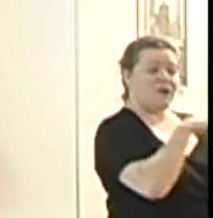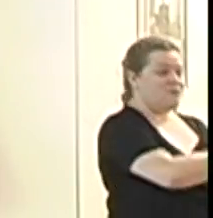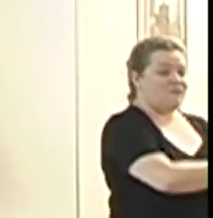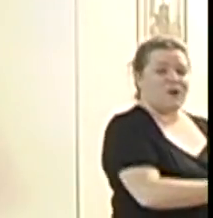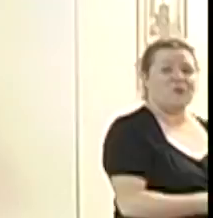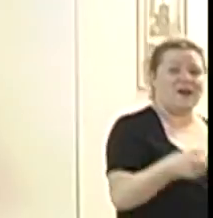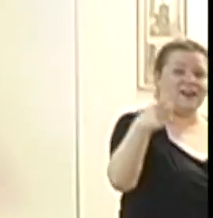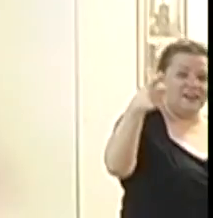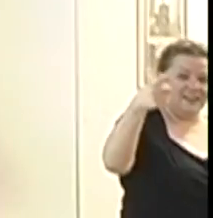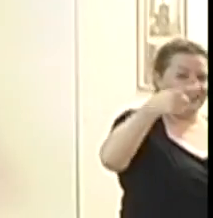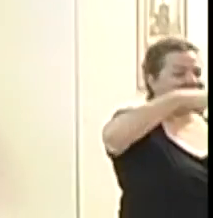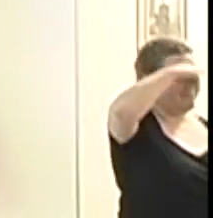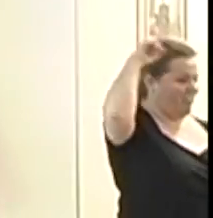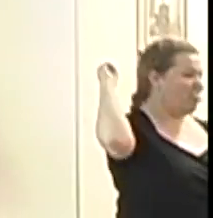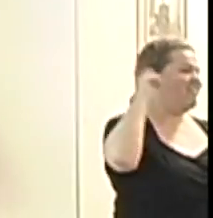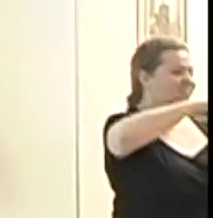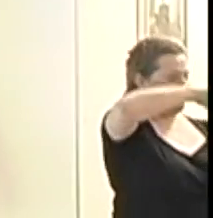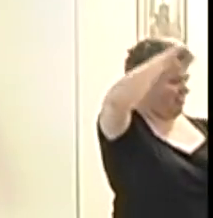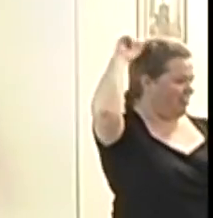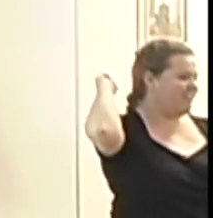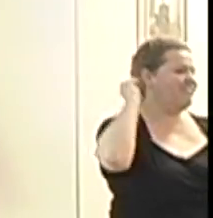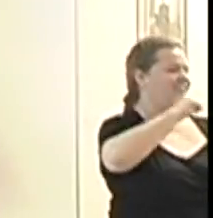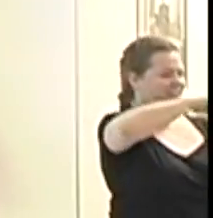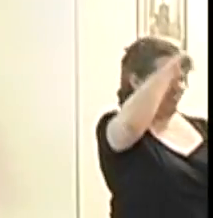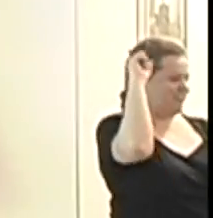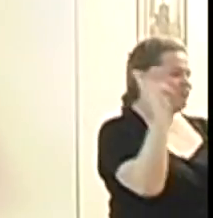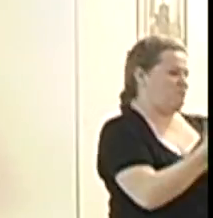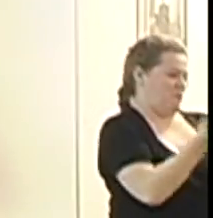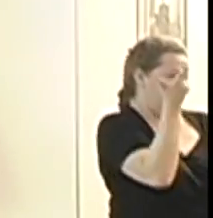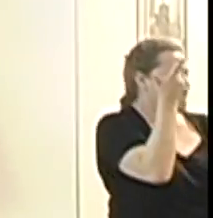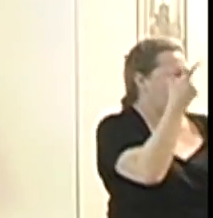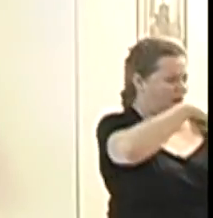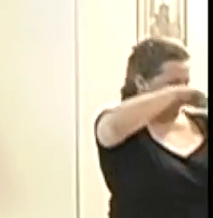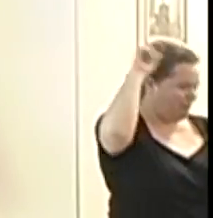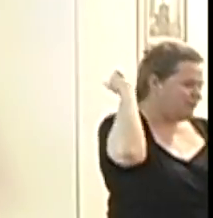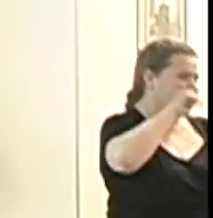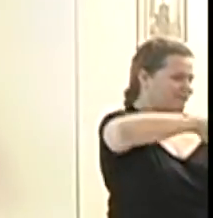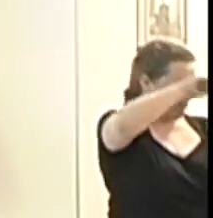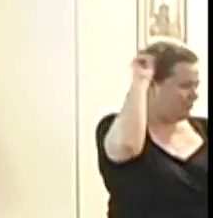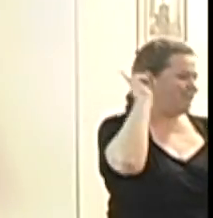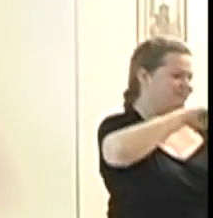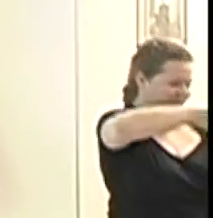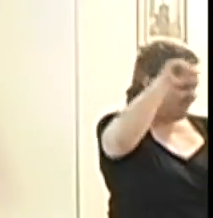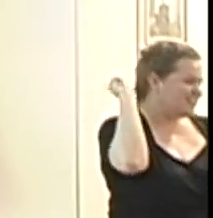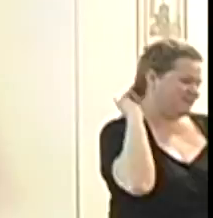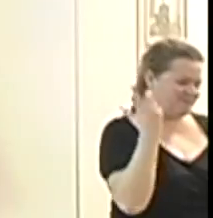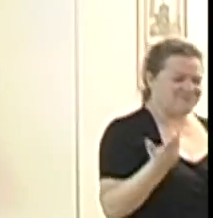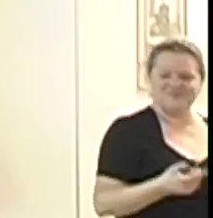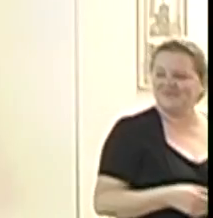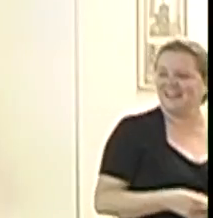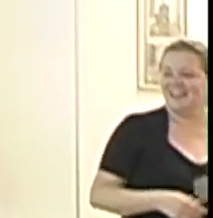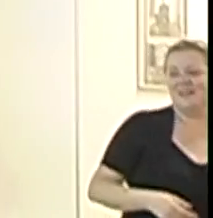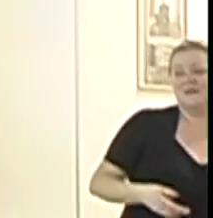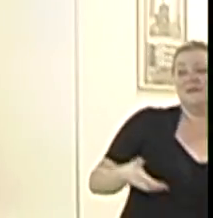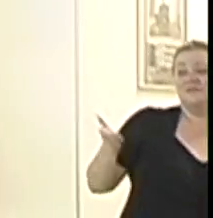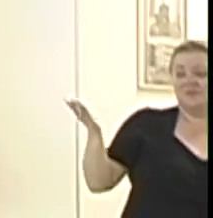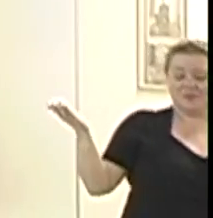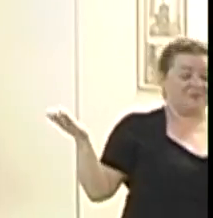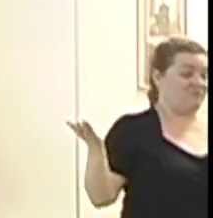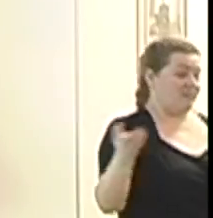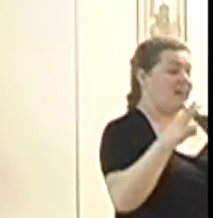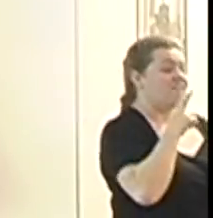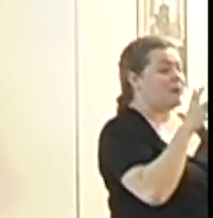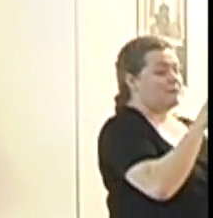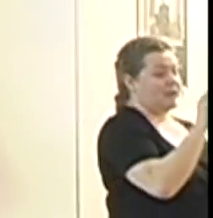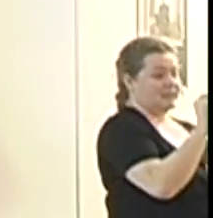does is push the arm back over the head 3 times. So, and we get similar results for British